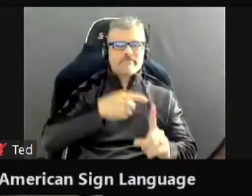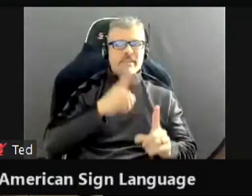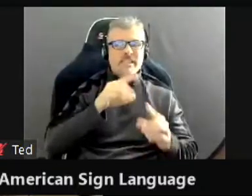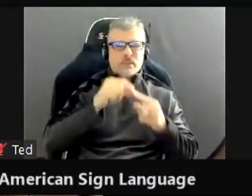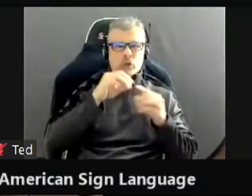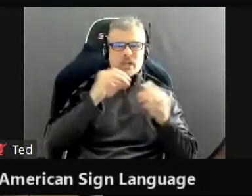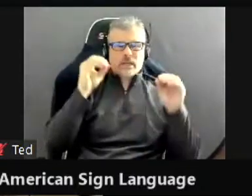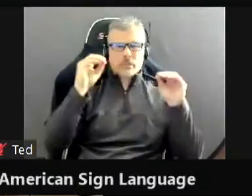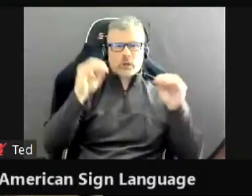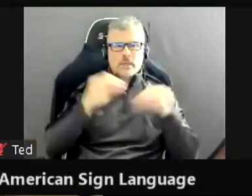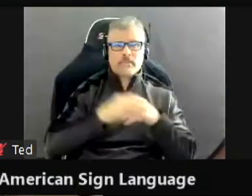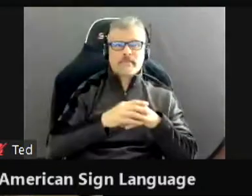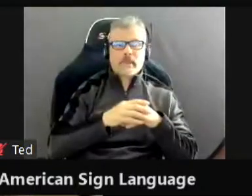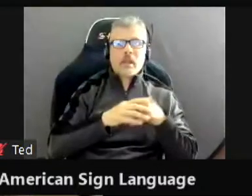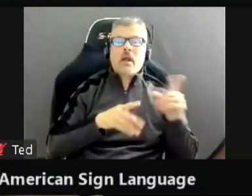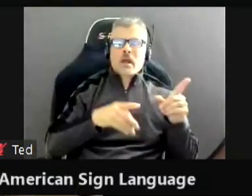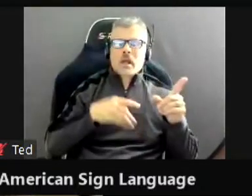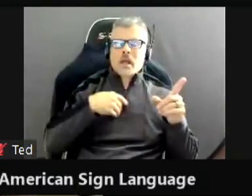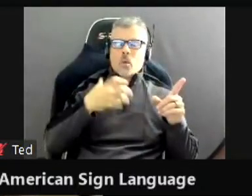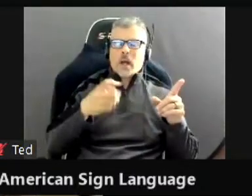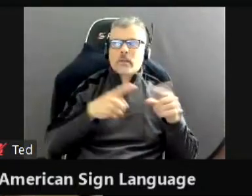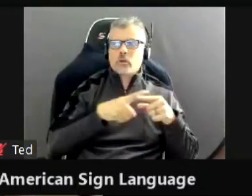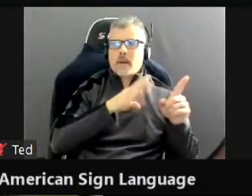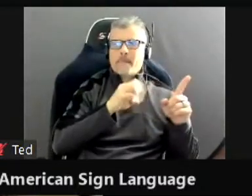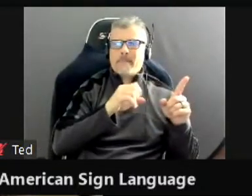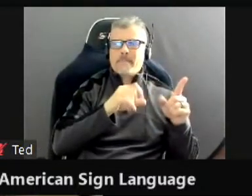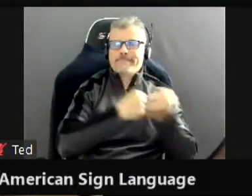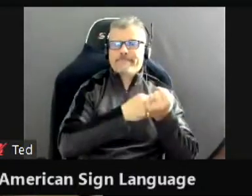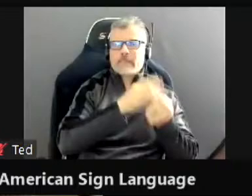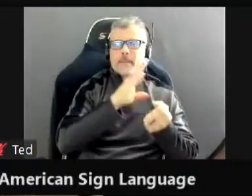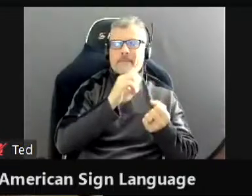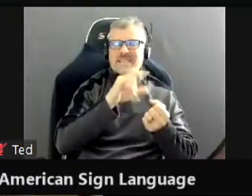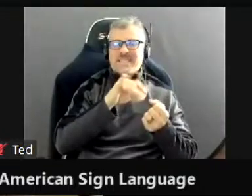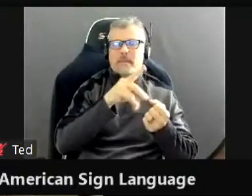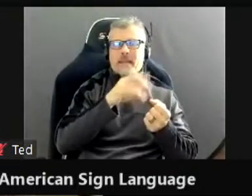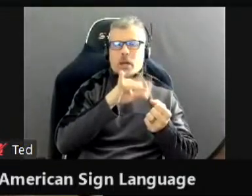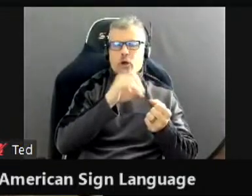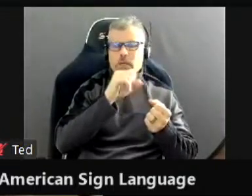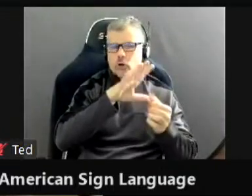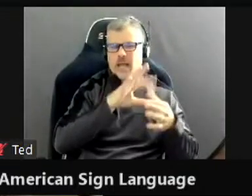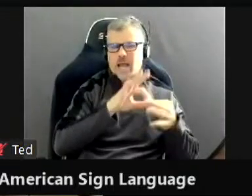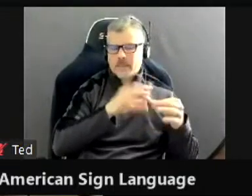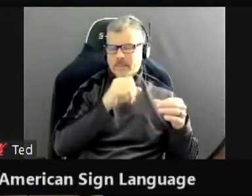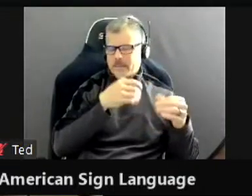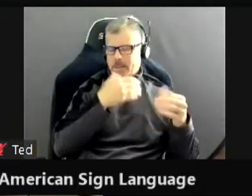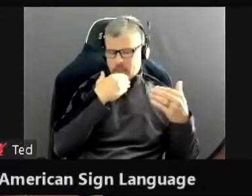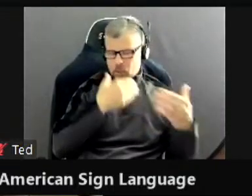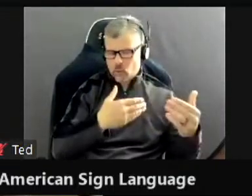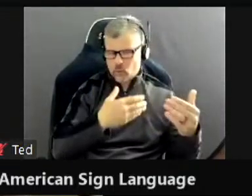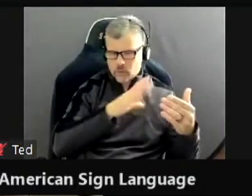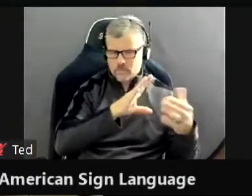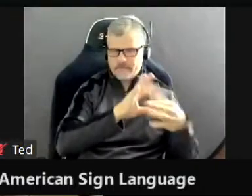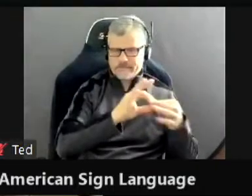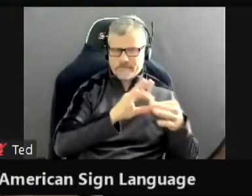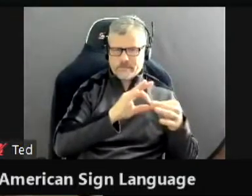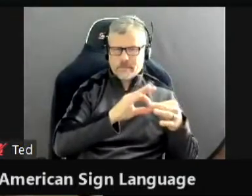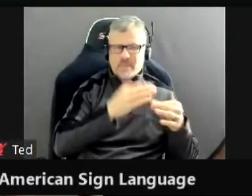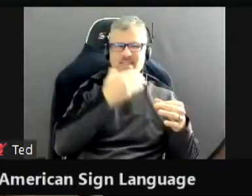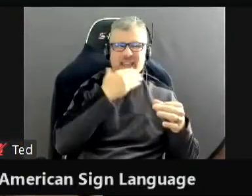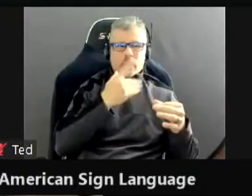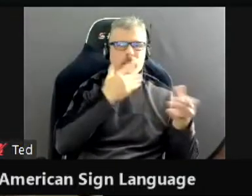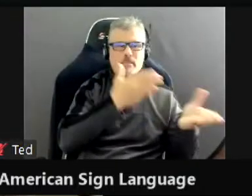start by echoing Betsy Perry's comments and thanking her for bringing those directly from the